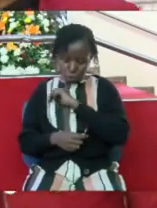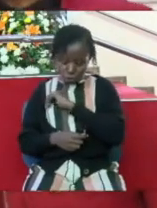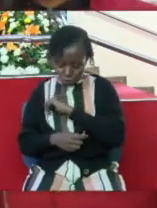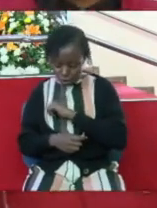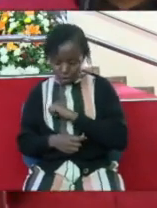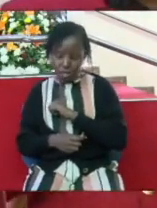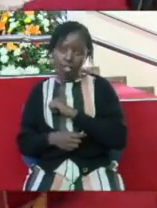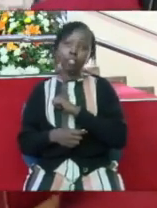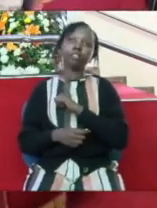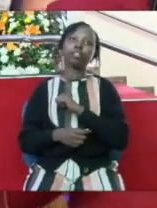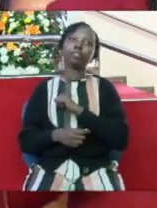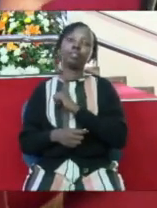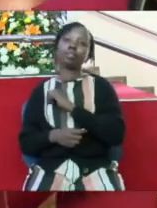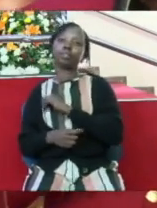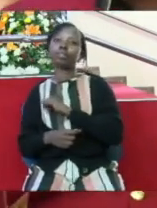nipungue,